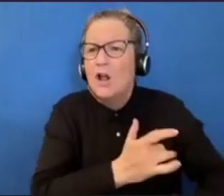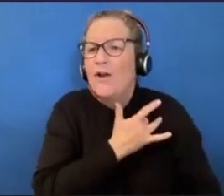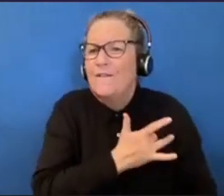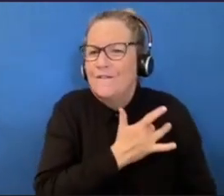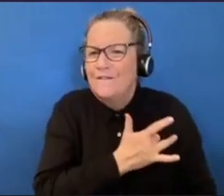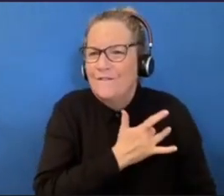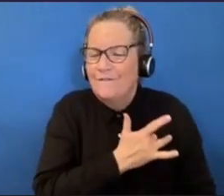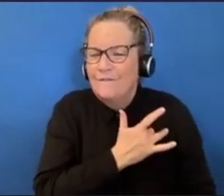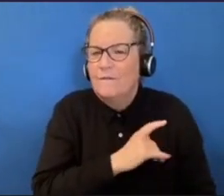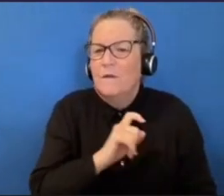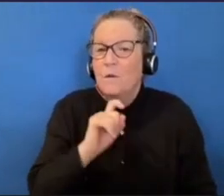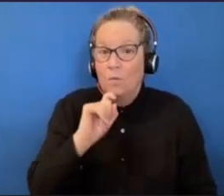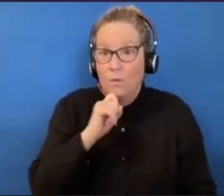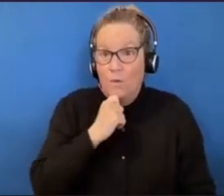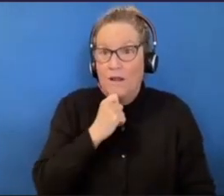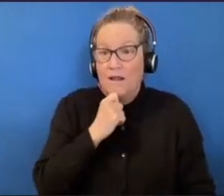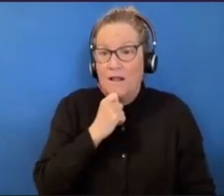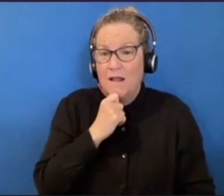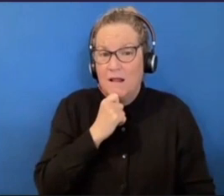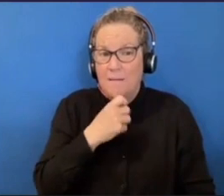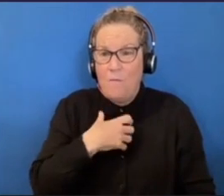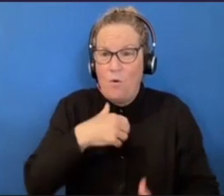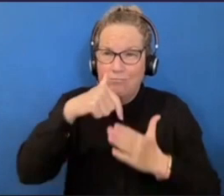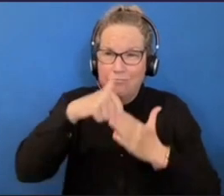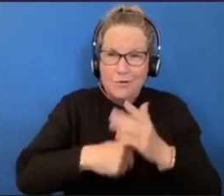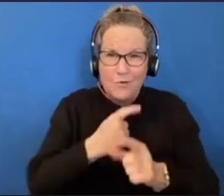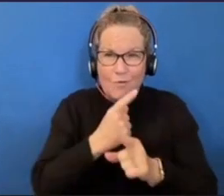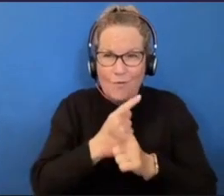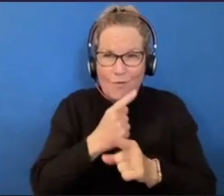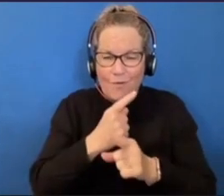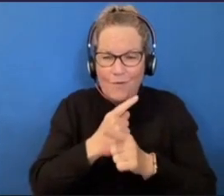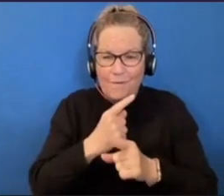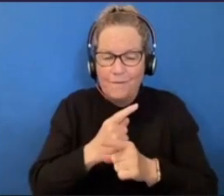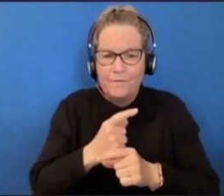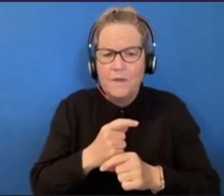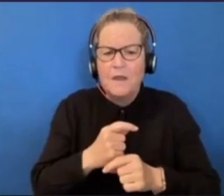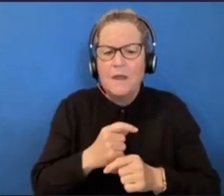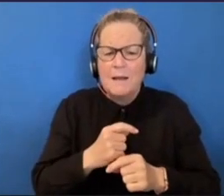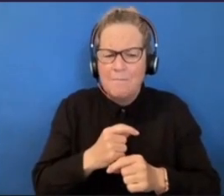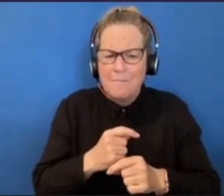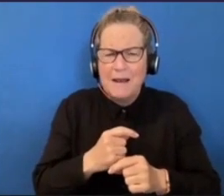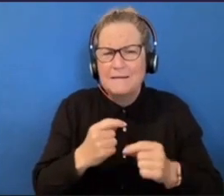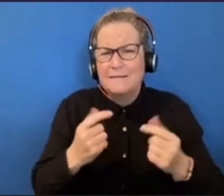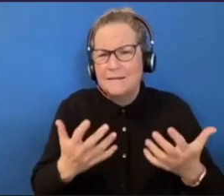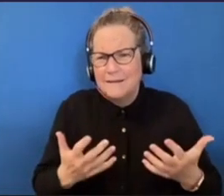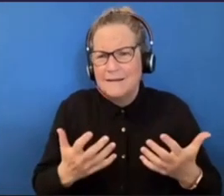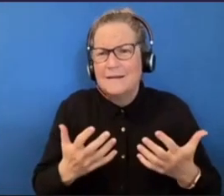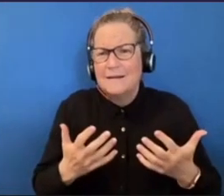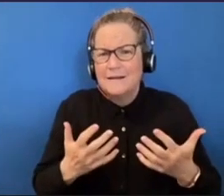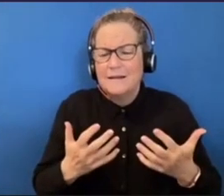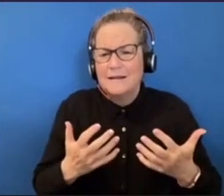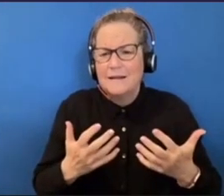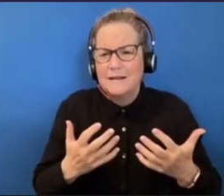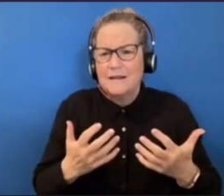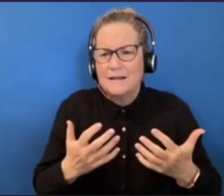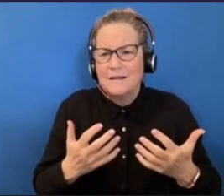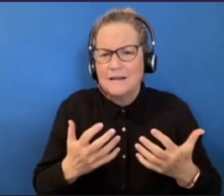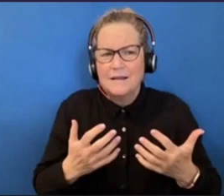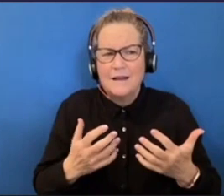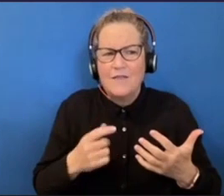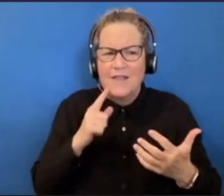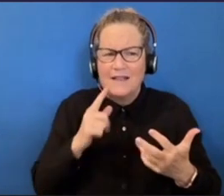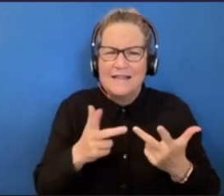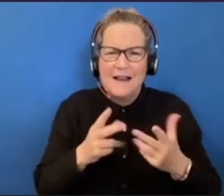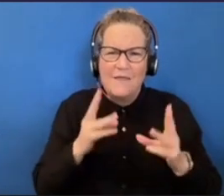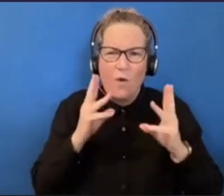more attention to this as we go through. But that really is the second kind of big way that I want